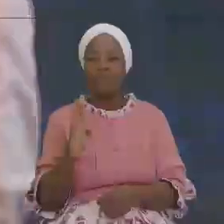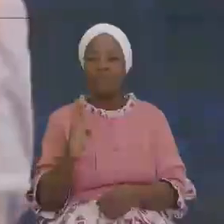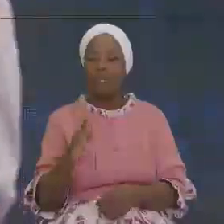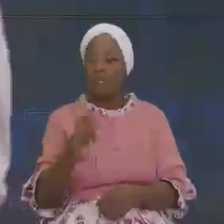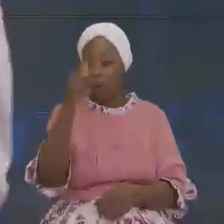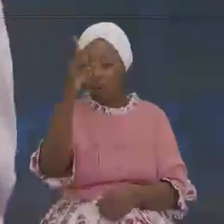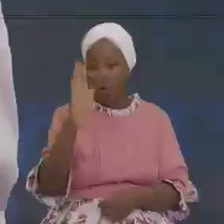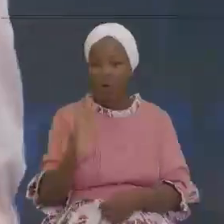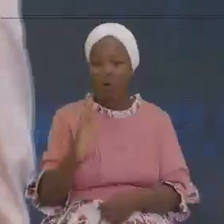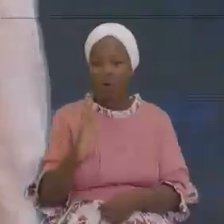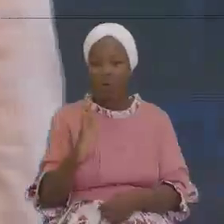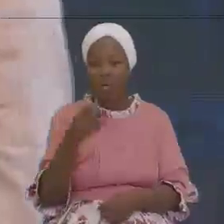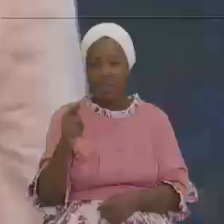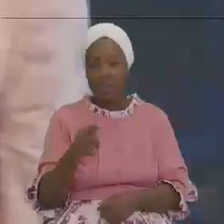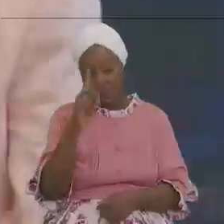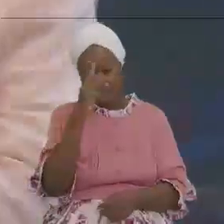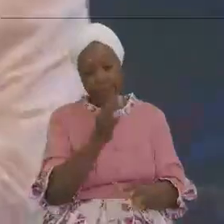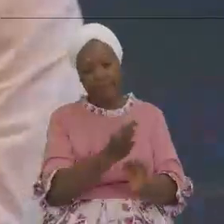God, the faithful God.